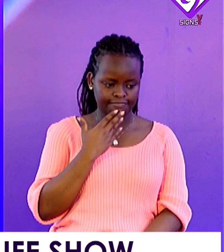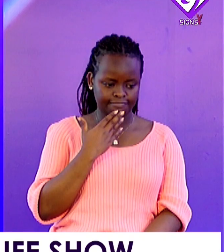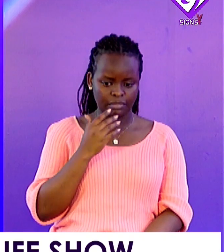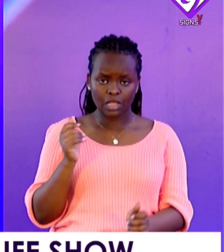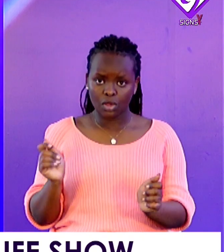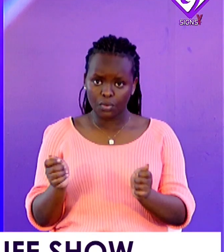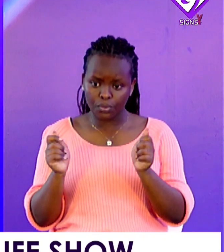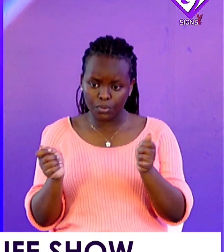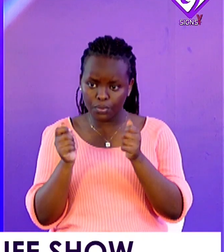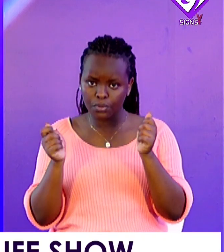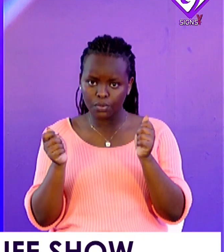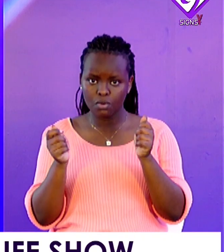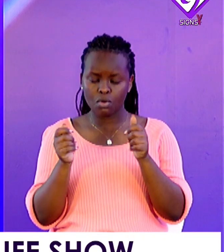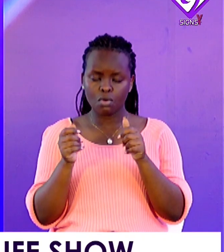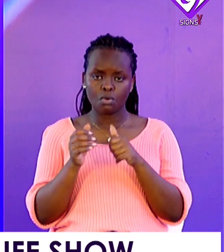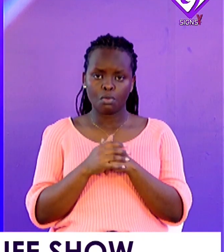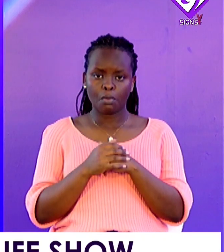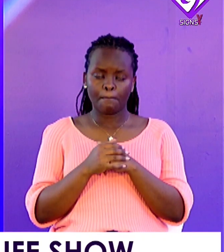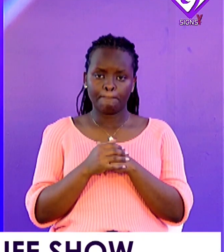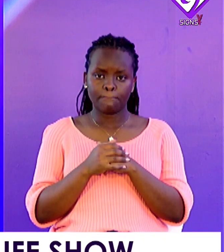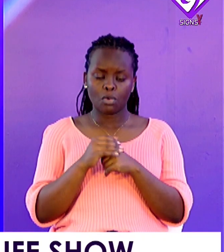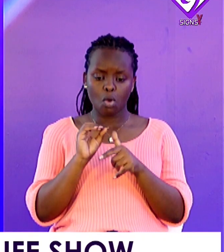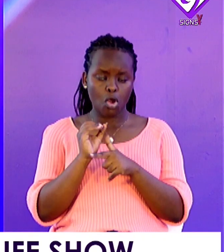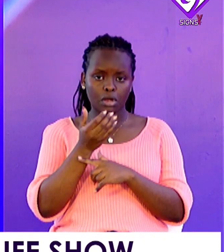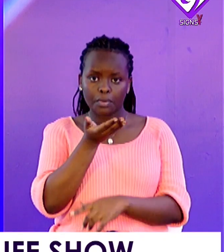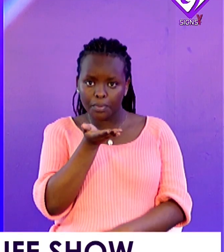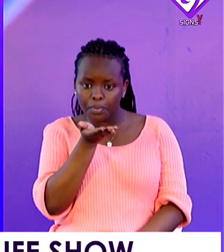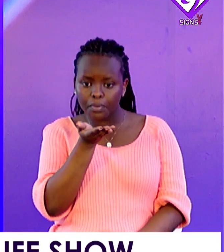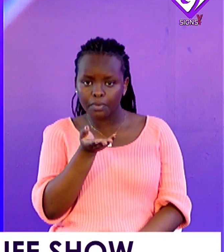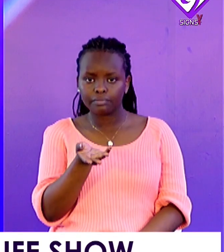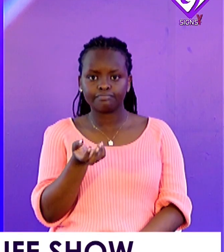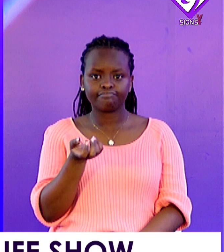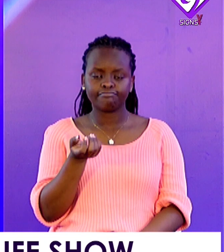sorcery or witchcraft to advance